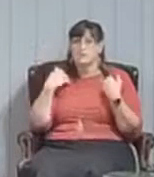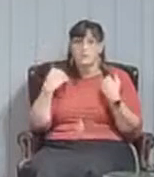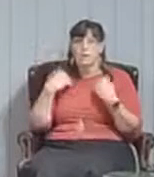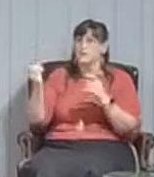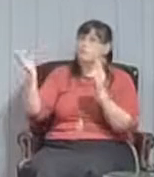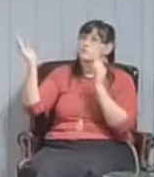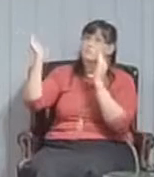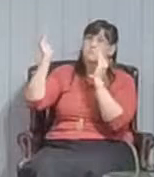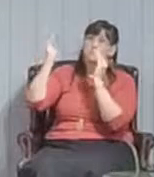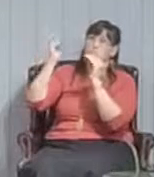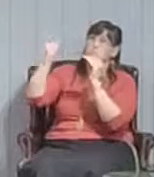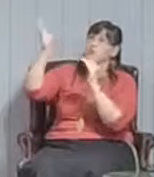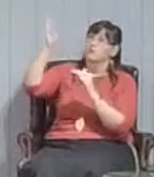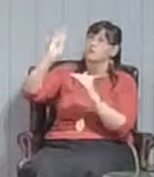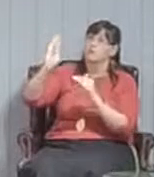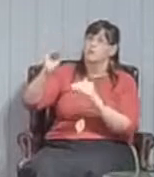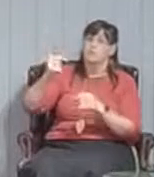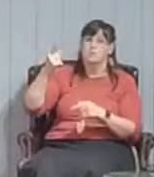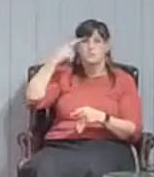is only going to praise you.